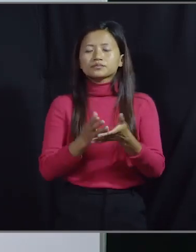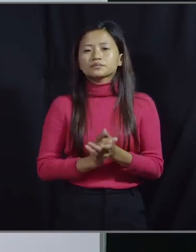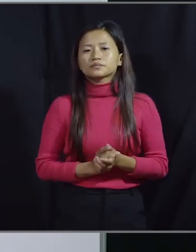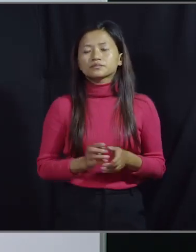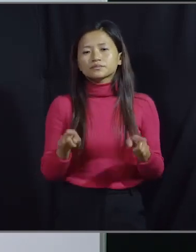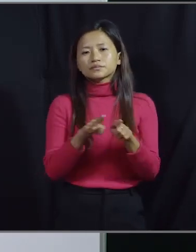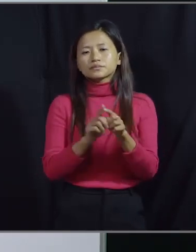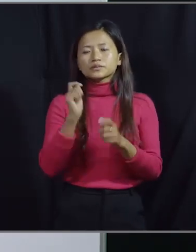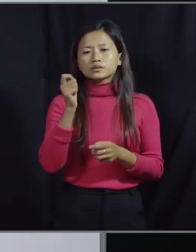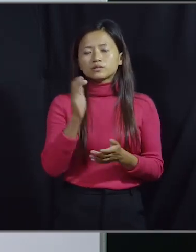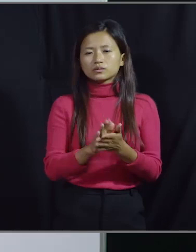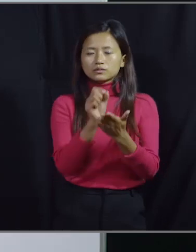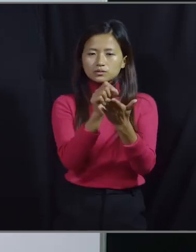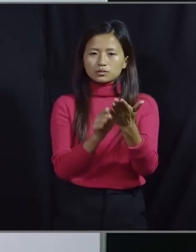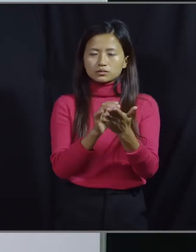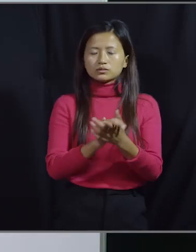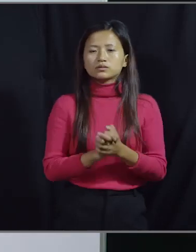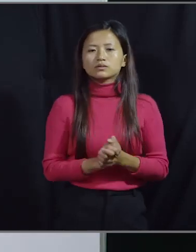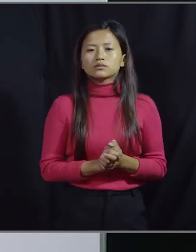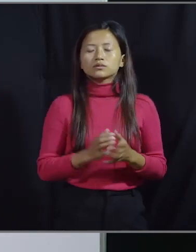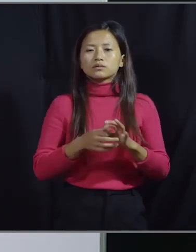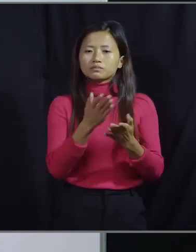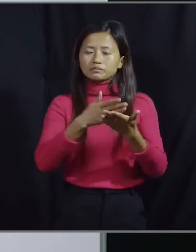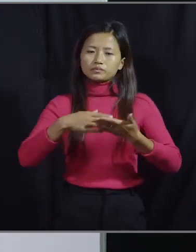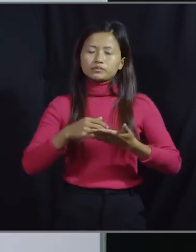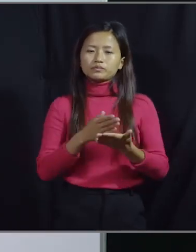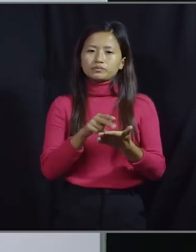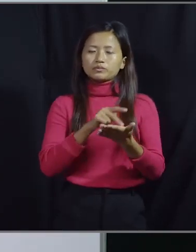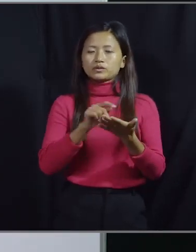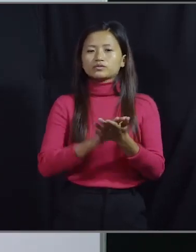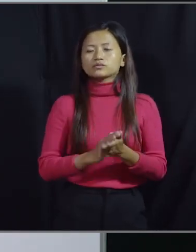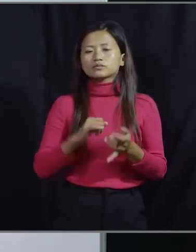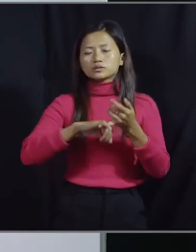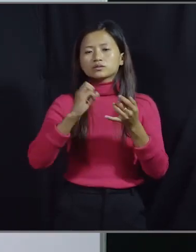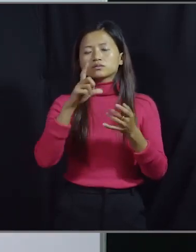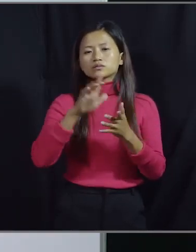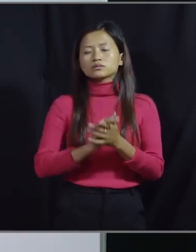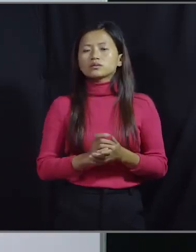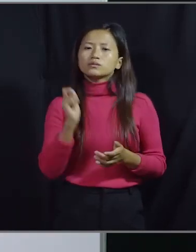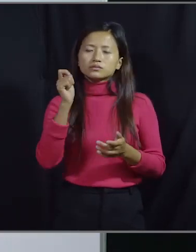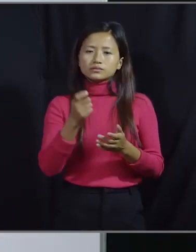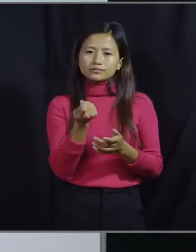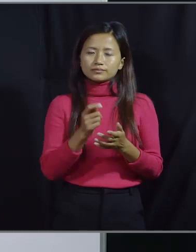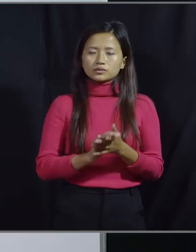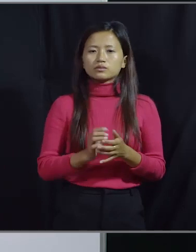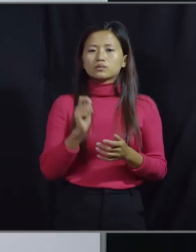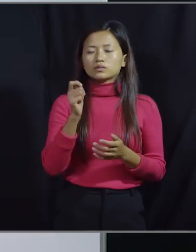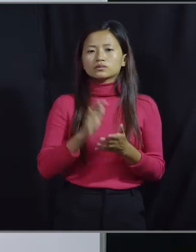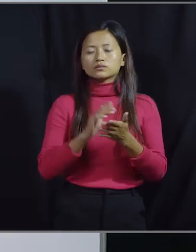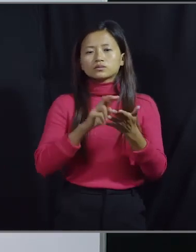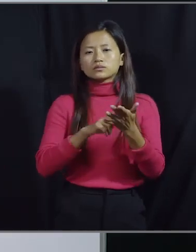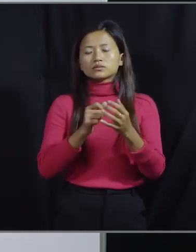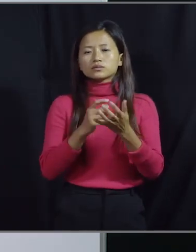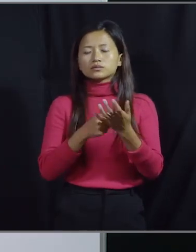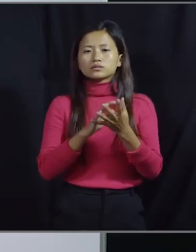a working note. It will not be a part of solution, but it will be just a part of working notes. Therefore, you will